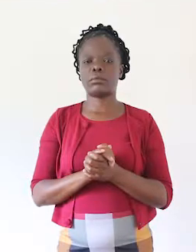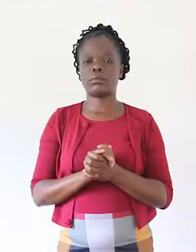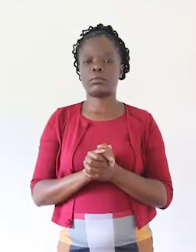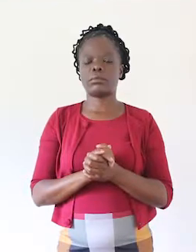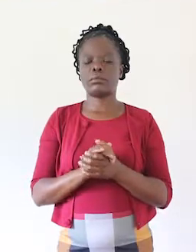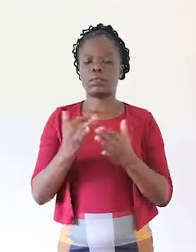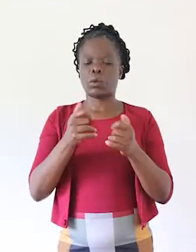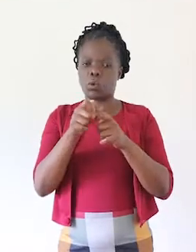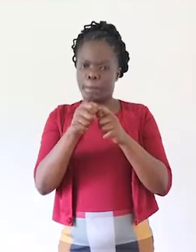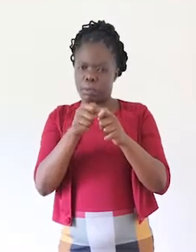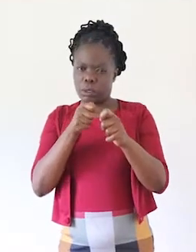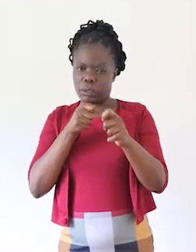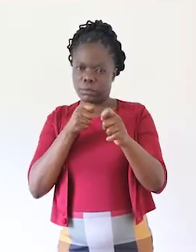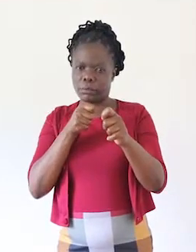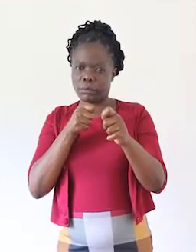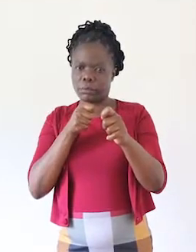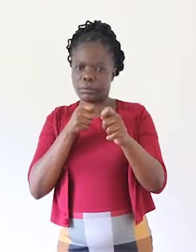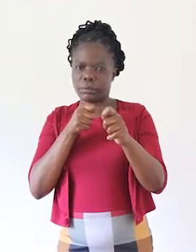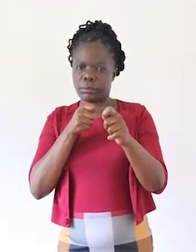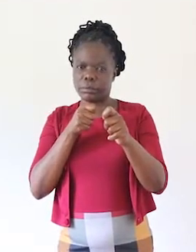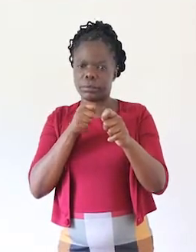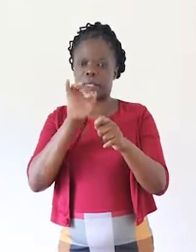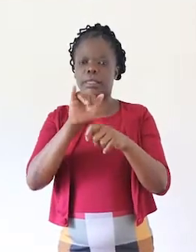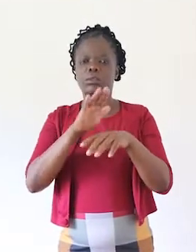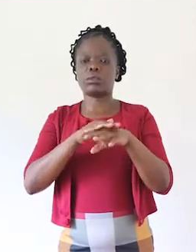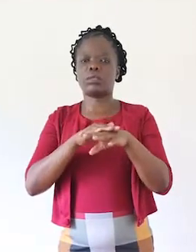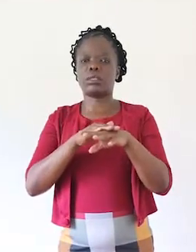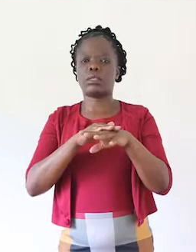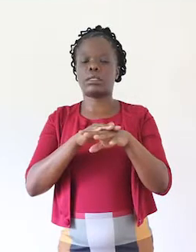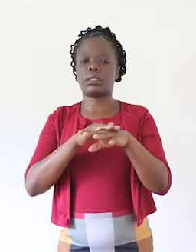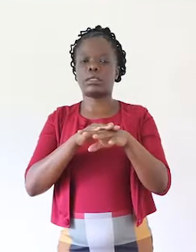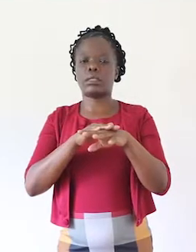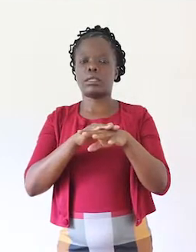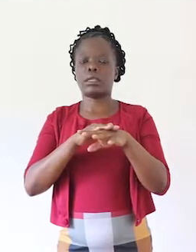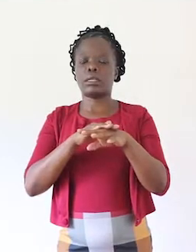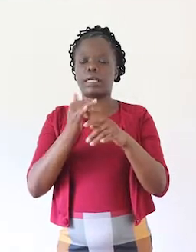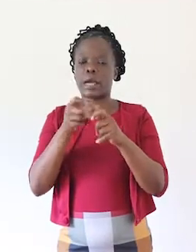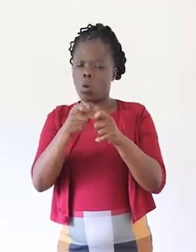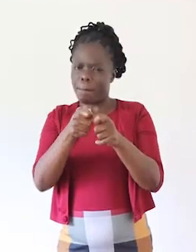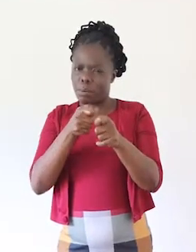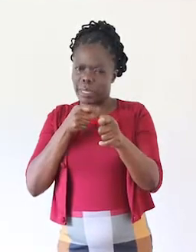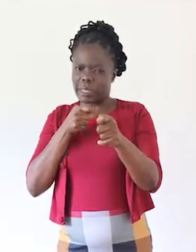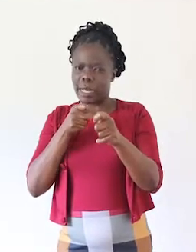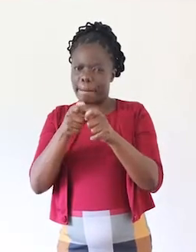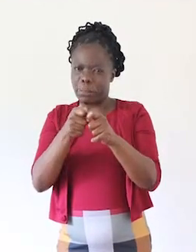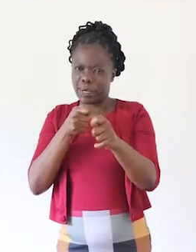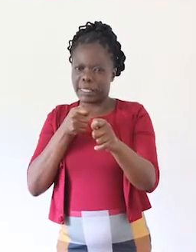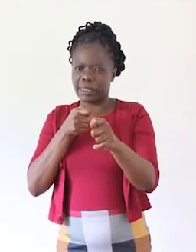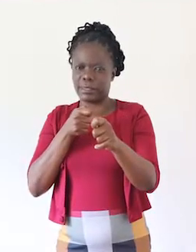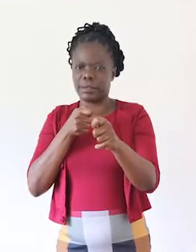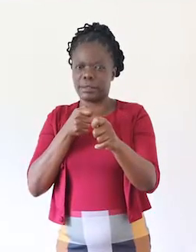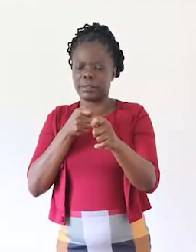Yes. Now you pull it. Now that's good. Come, just come. Now pull it